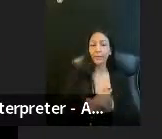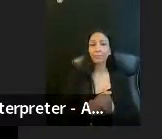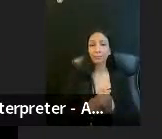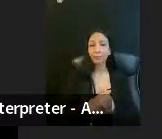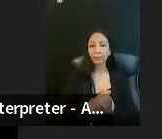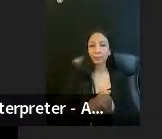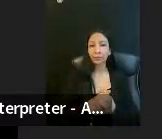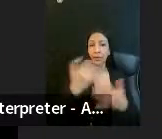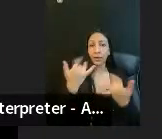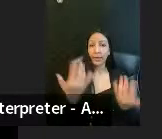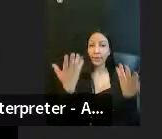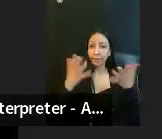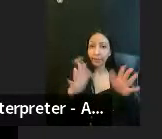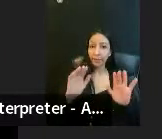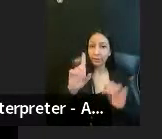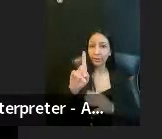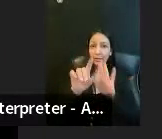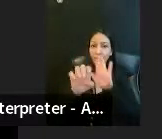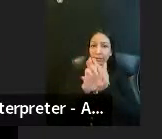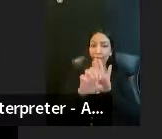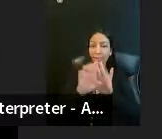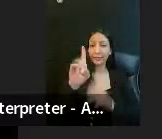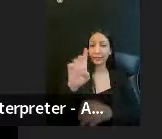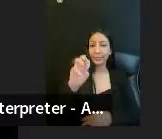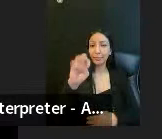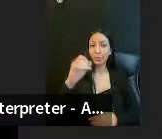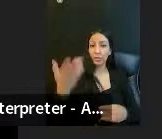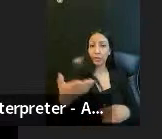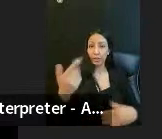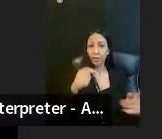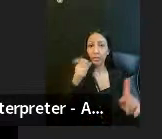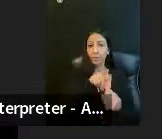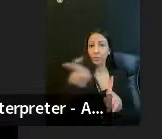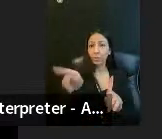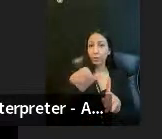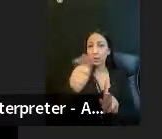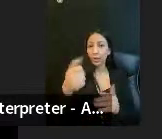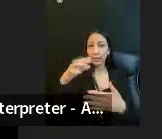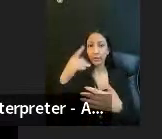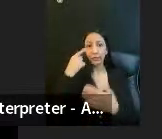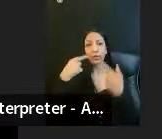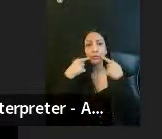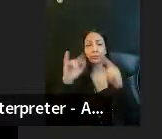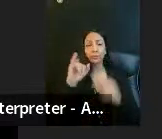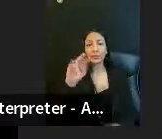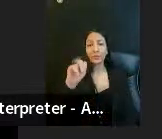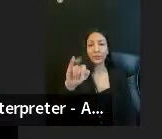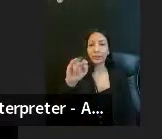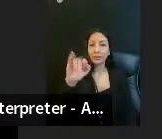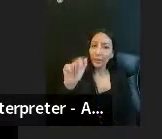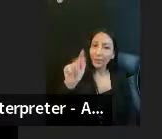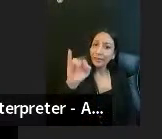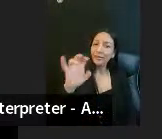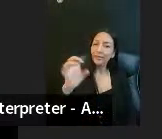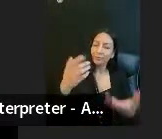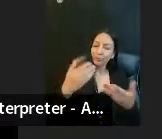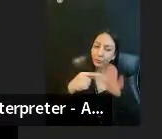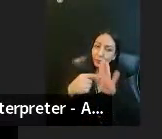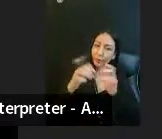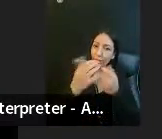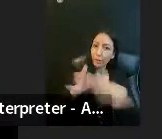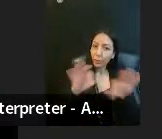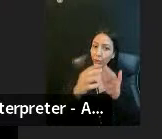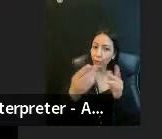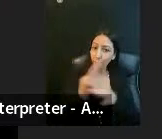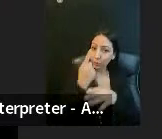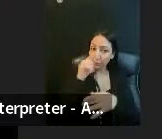So we're wrapping up our demo here. And as we segue to the other components of the initiative, I do just want to note that an important use of the data tool